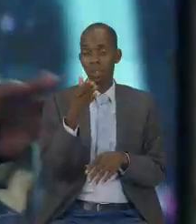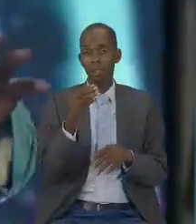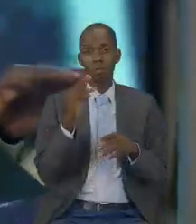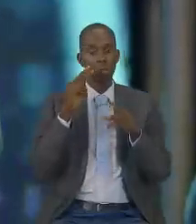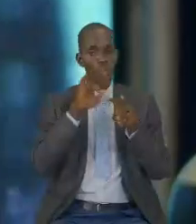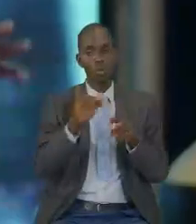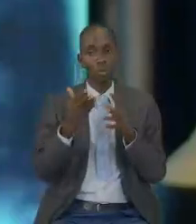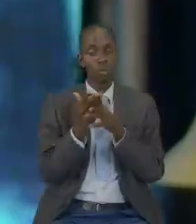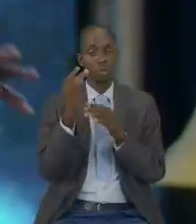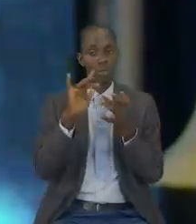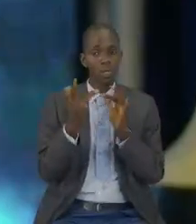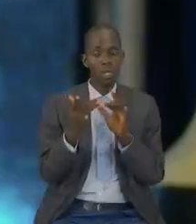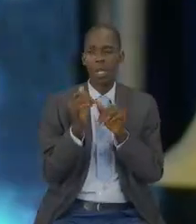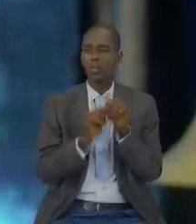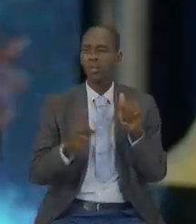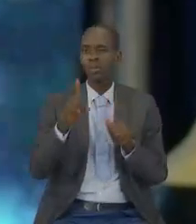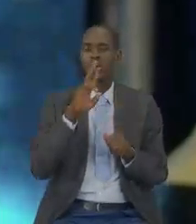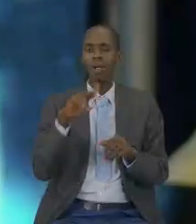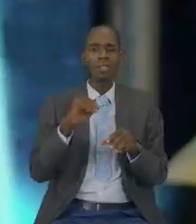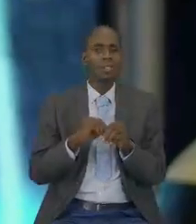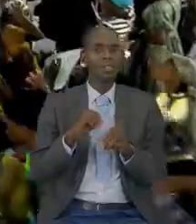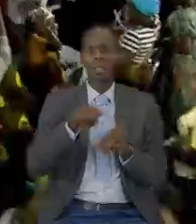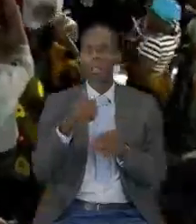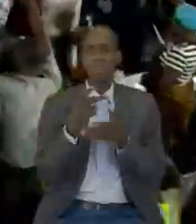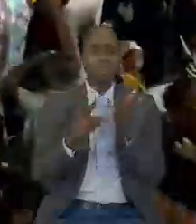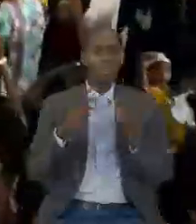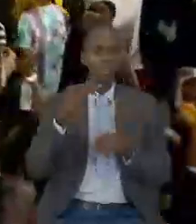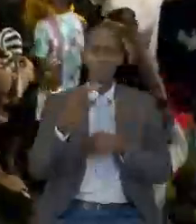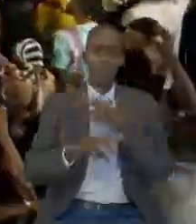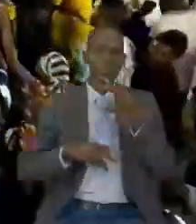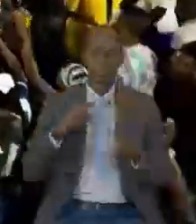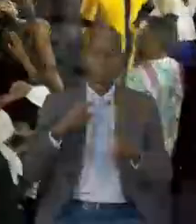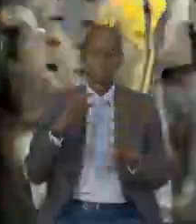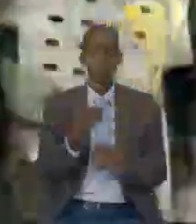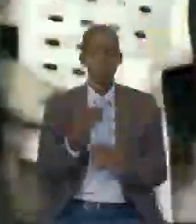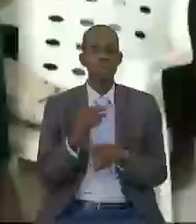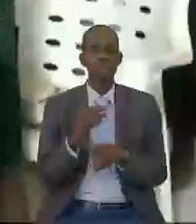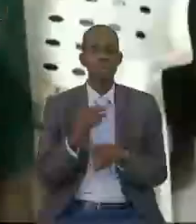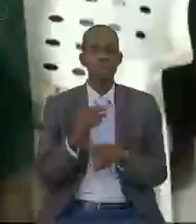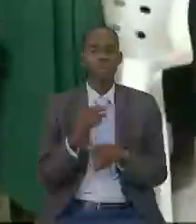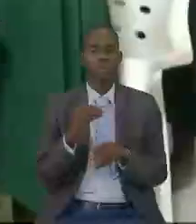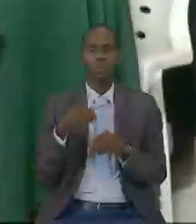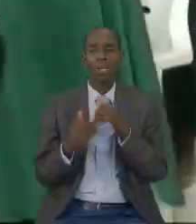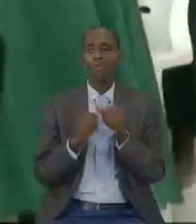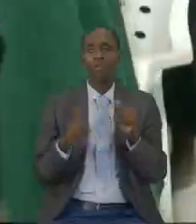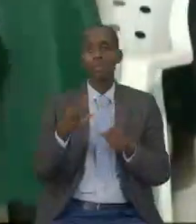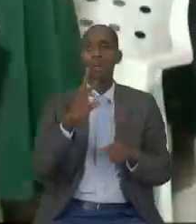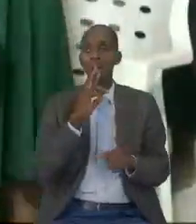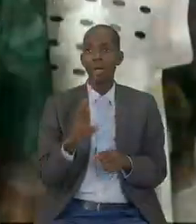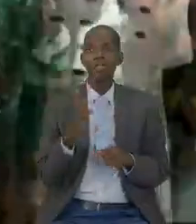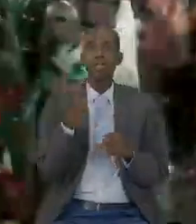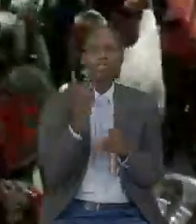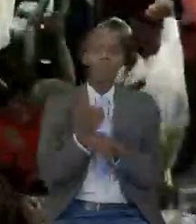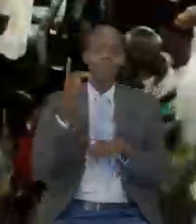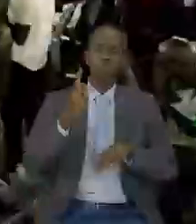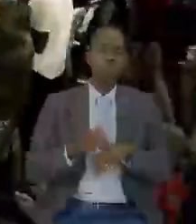congregation where you are, any part of the country, anywhere you are in Africa, it's everywhere. Lay your hand there now. Raise up the